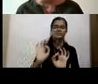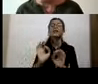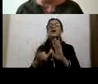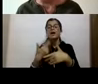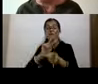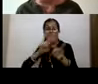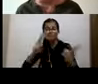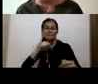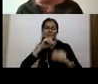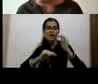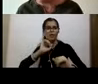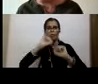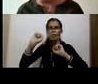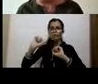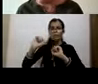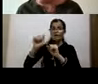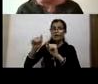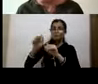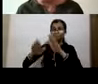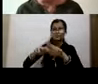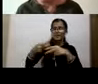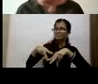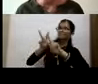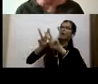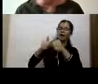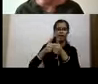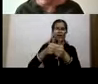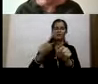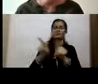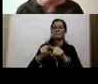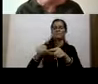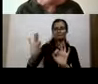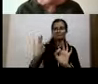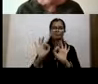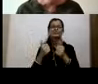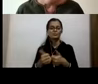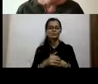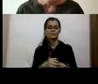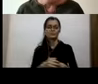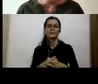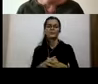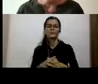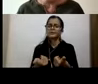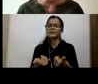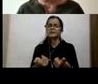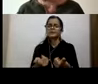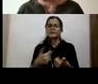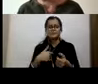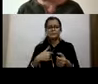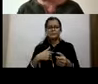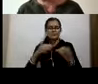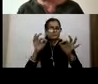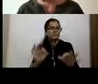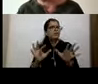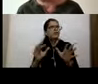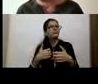are now sort of following his steps. So he's become like a role model for the youngsters in the area. And Virendra said a very interesting thing when I